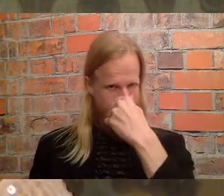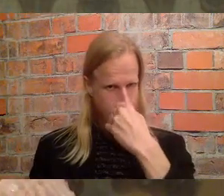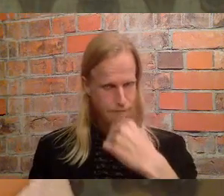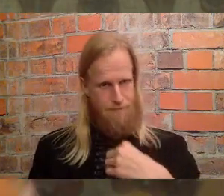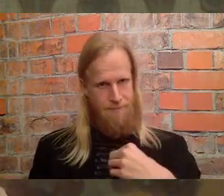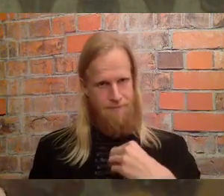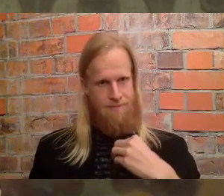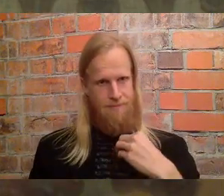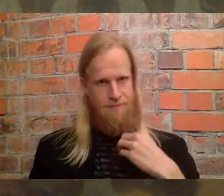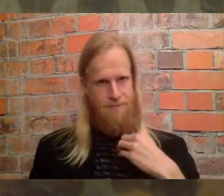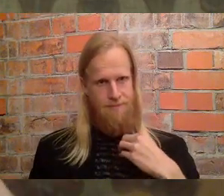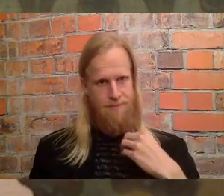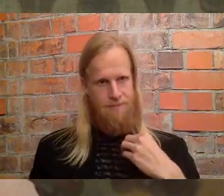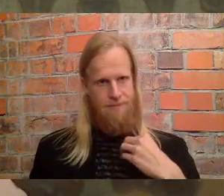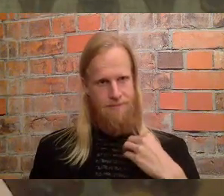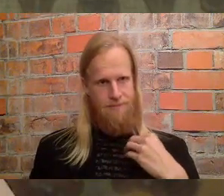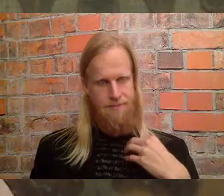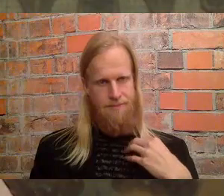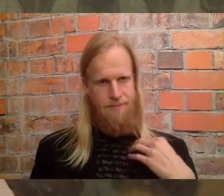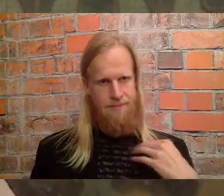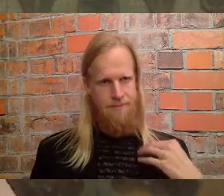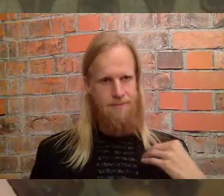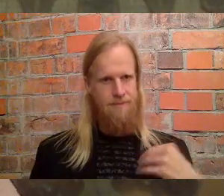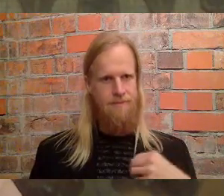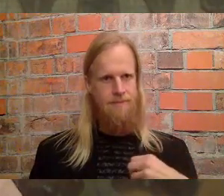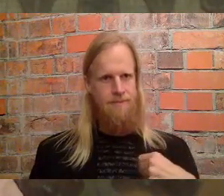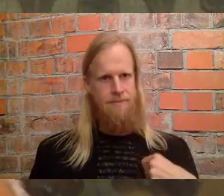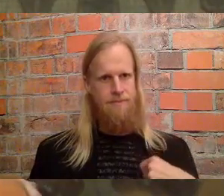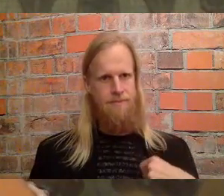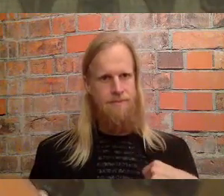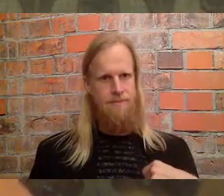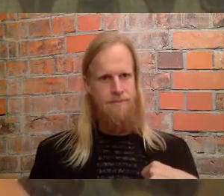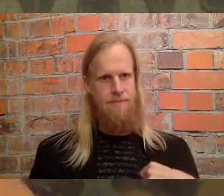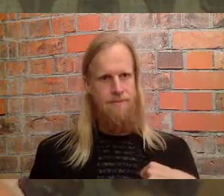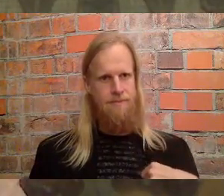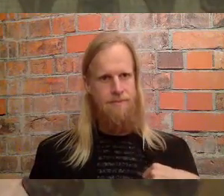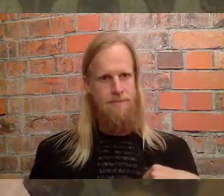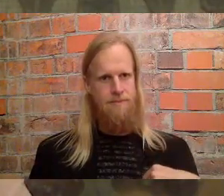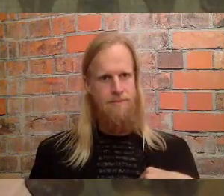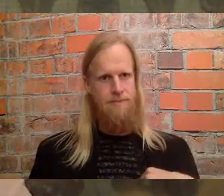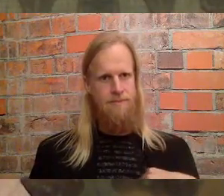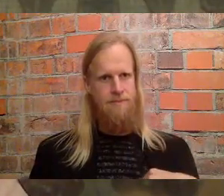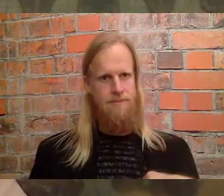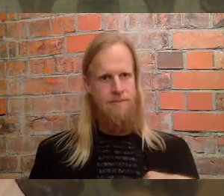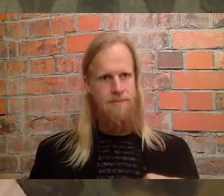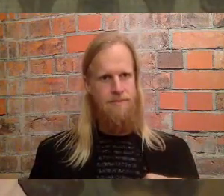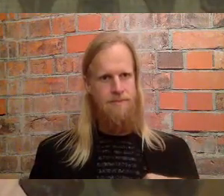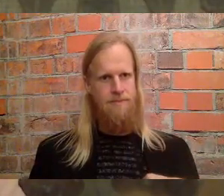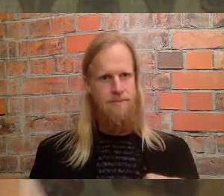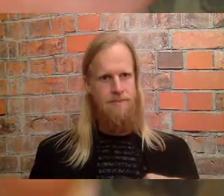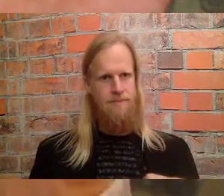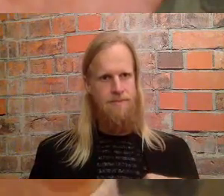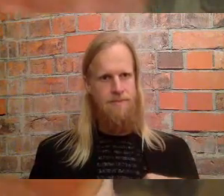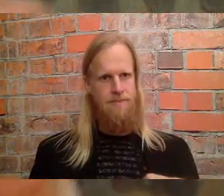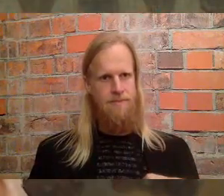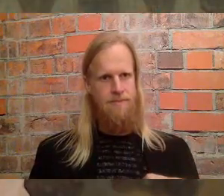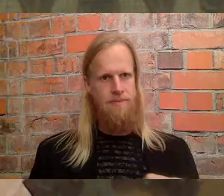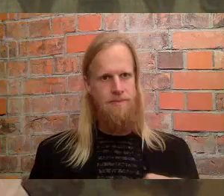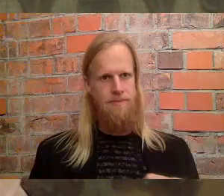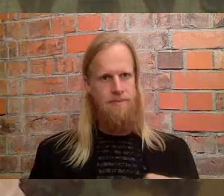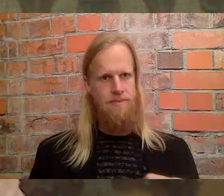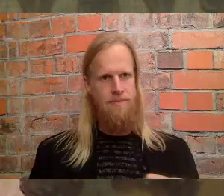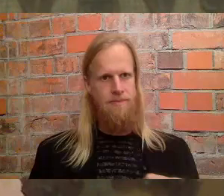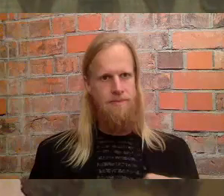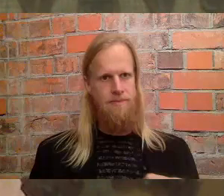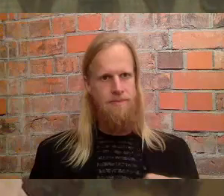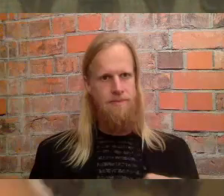time, right? It's not going to be one constant effort. There's going to be like, I'm